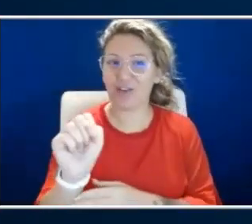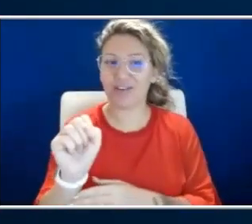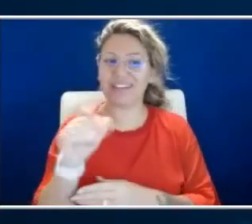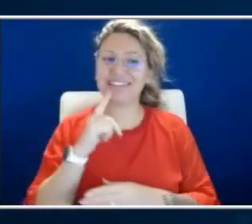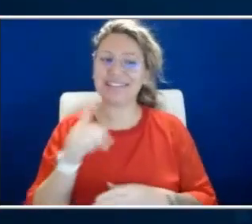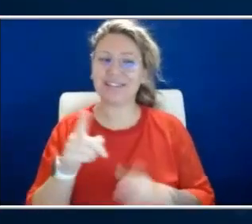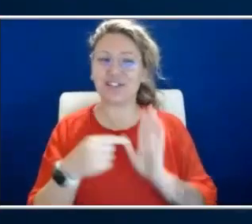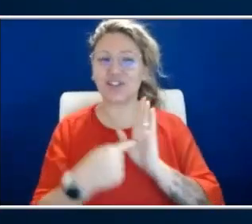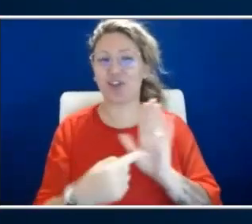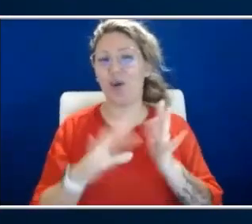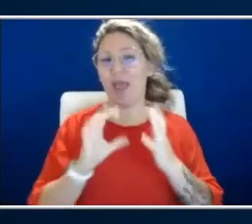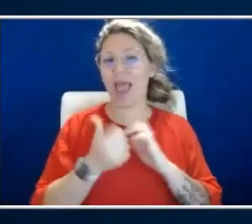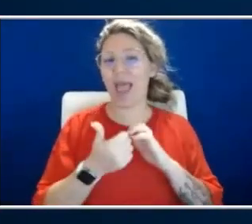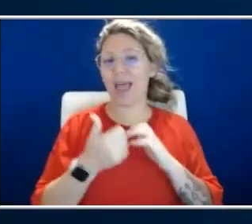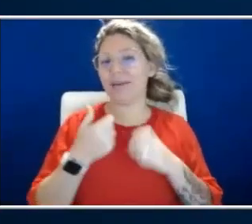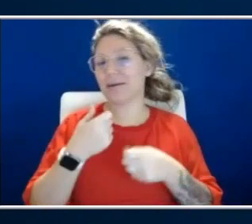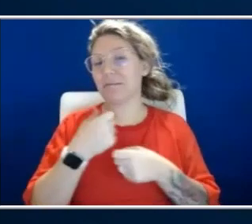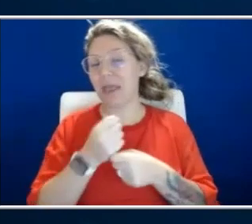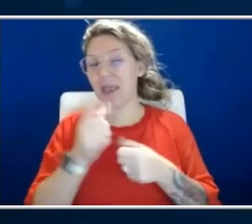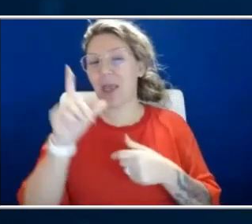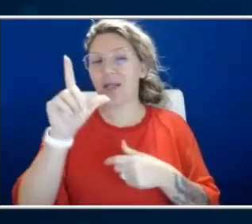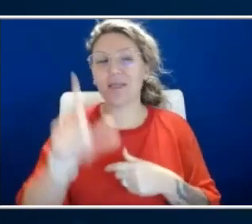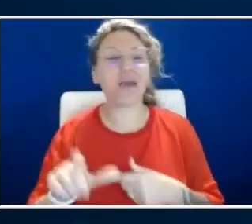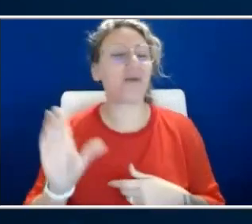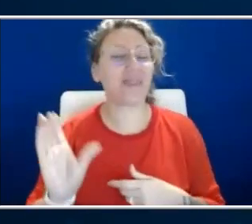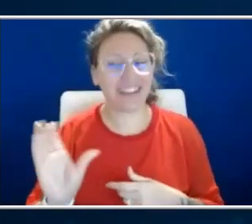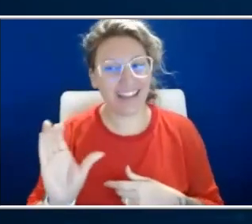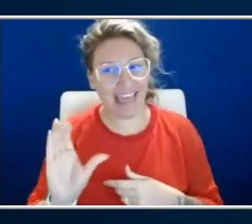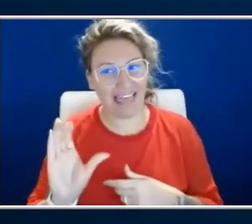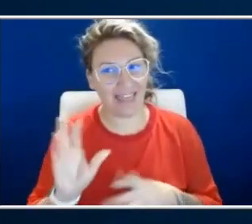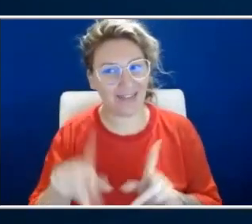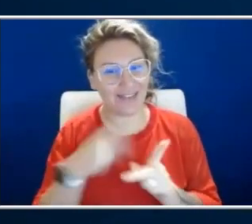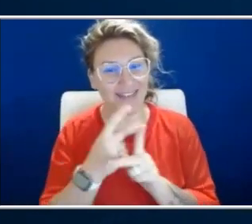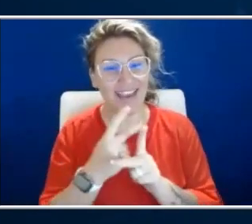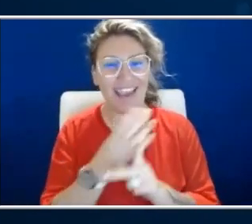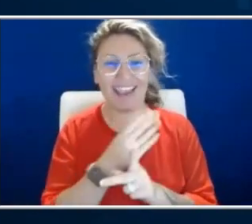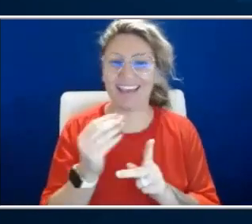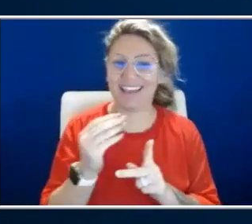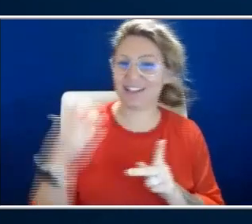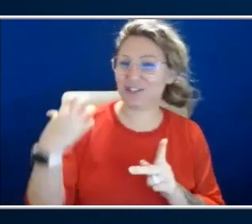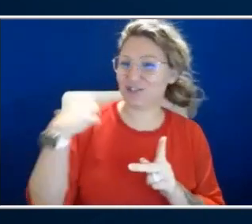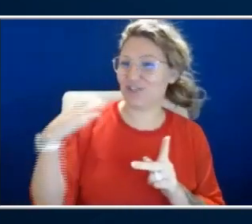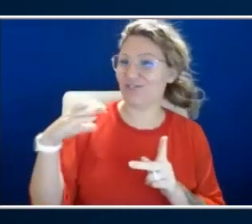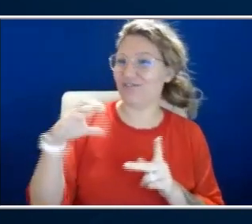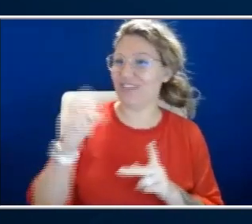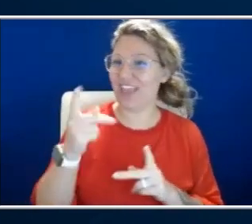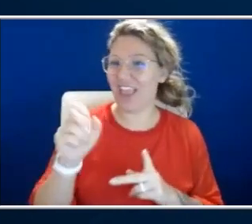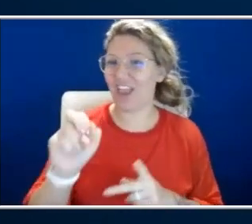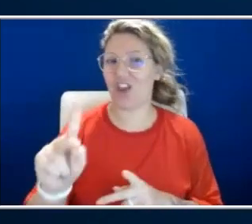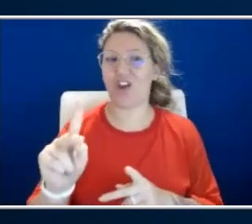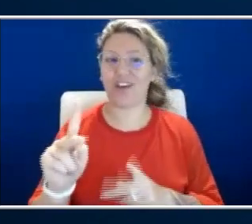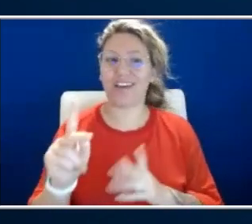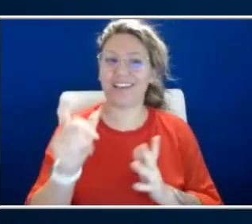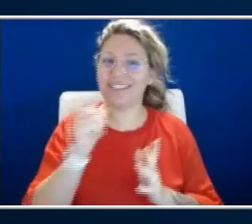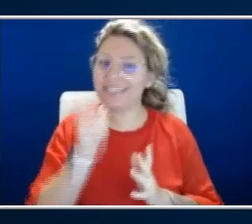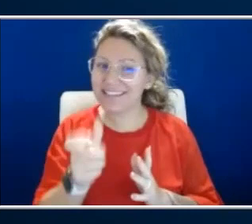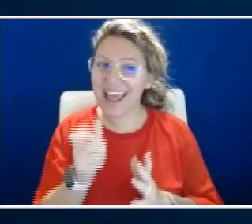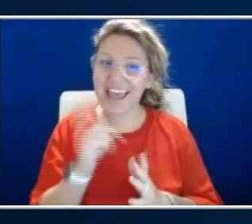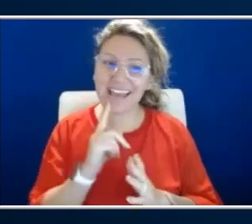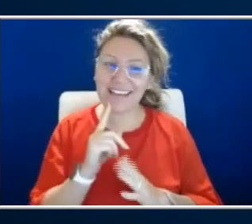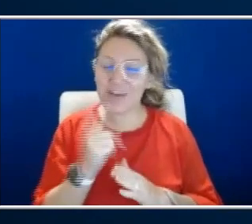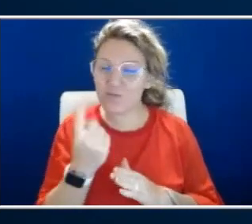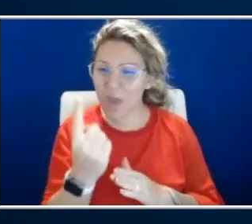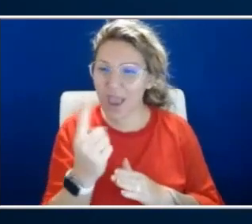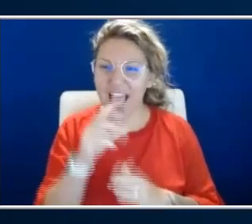make a lower calorie version. And Chef Eric, it's not just telling us to take like well, one bite, one tiny,